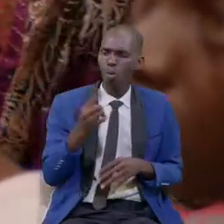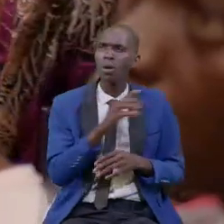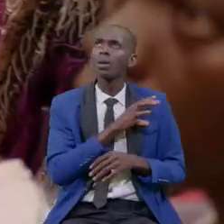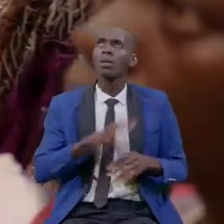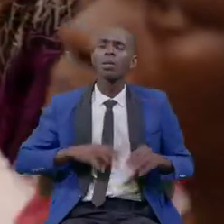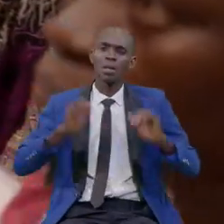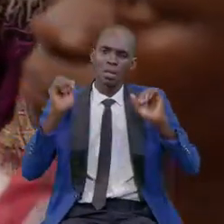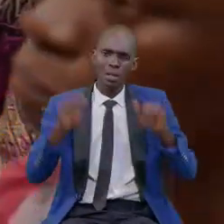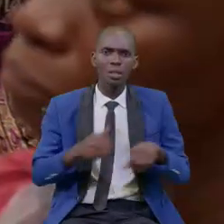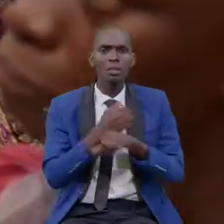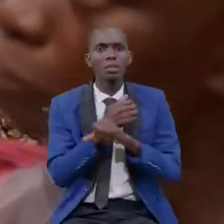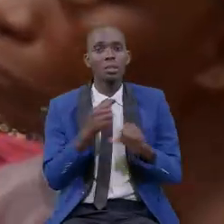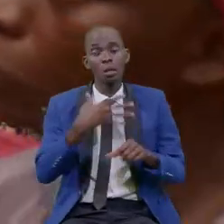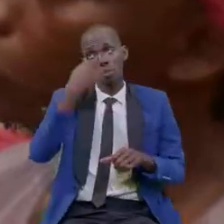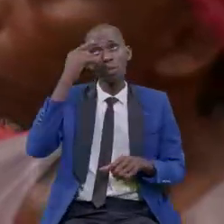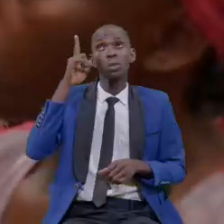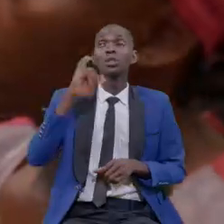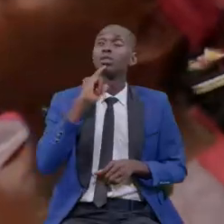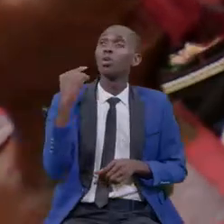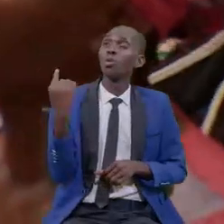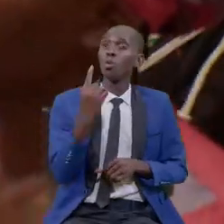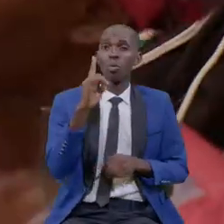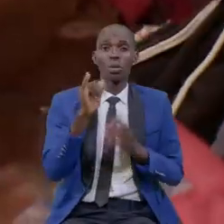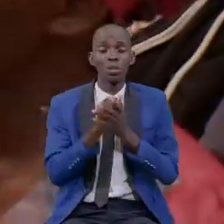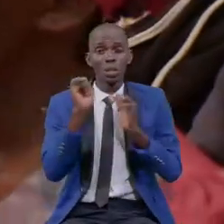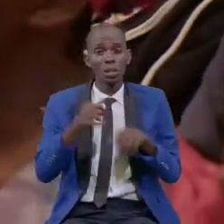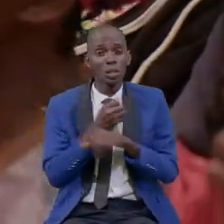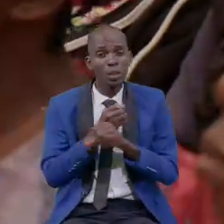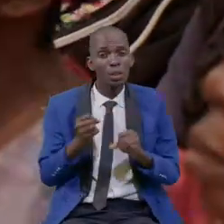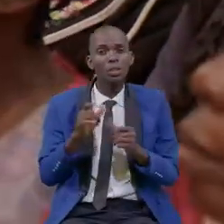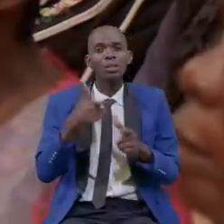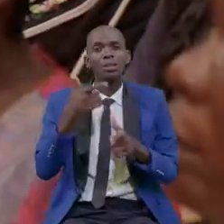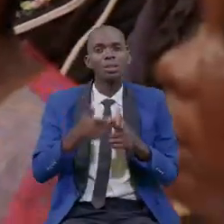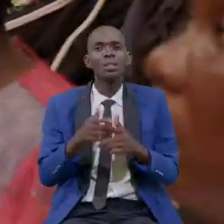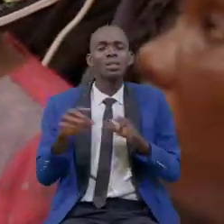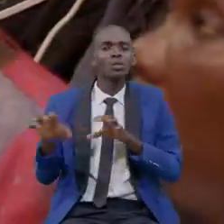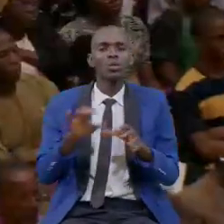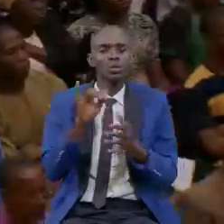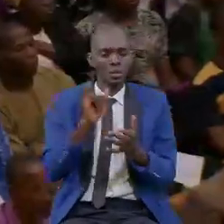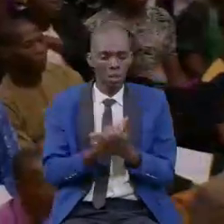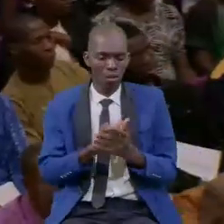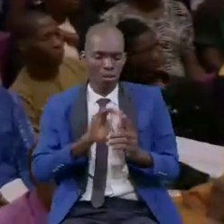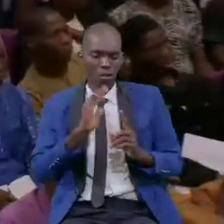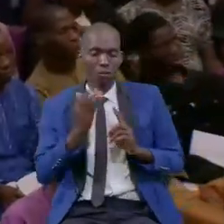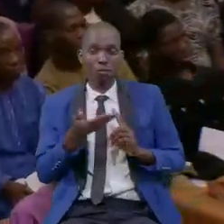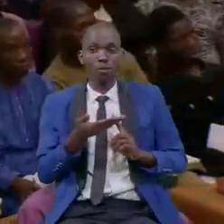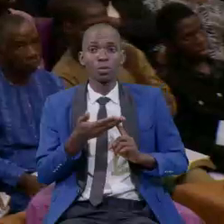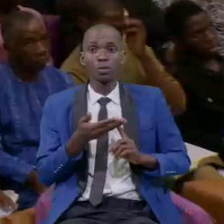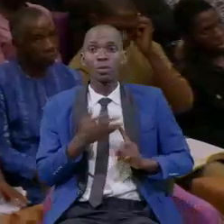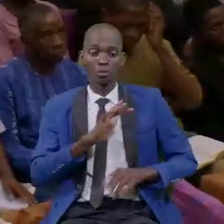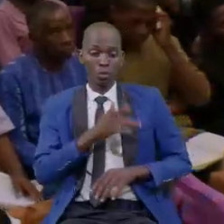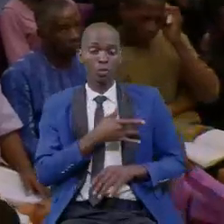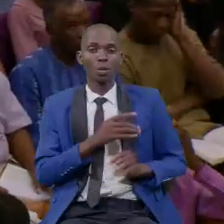and because he is the only one who can save, that conviction drives us to him, and we call